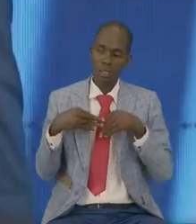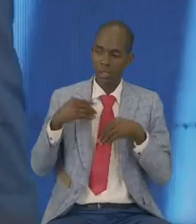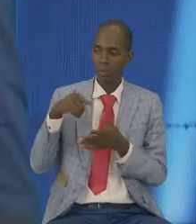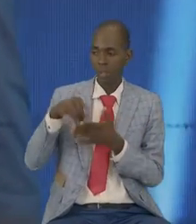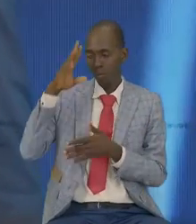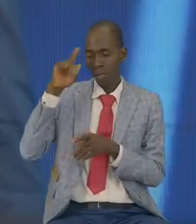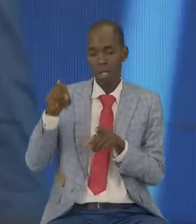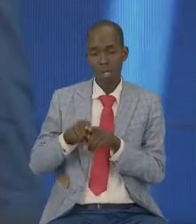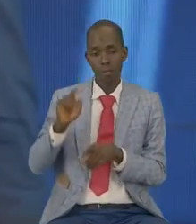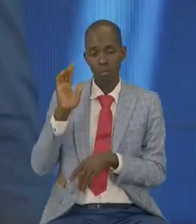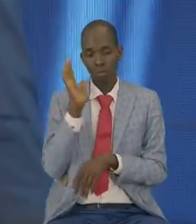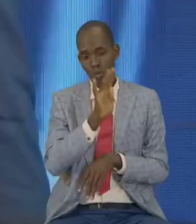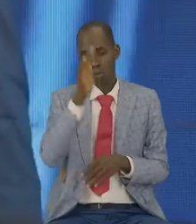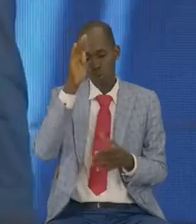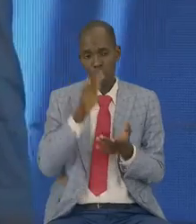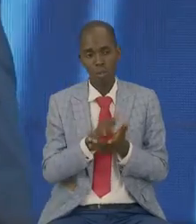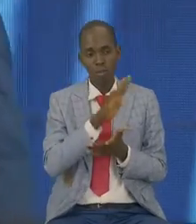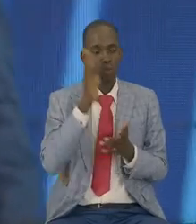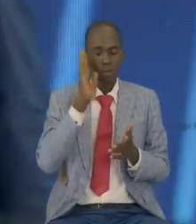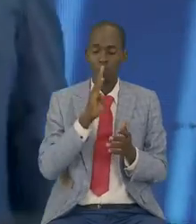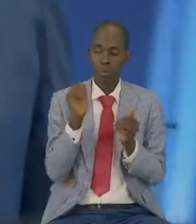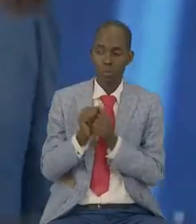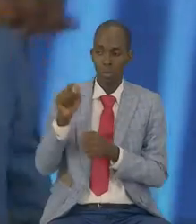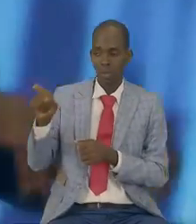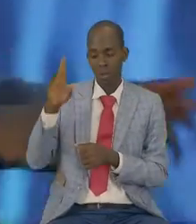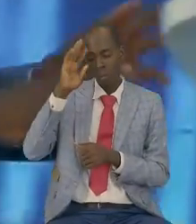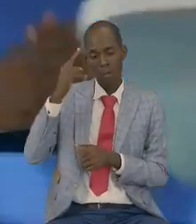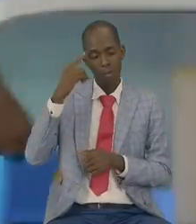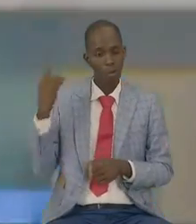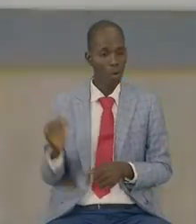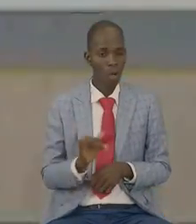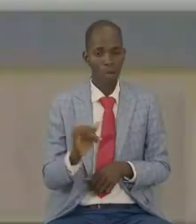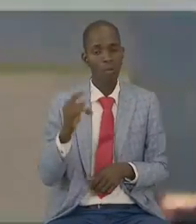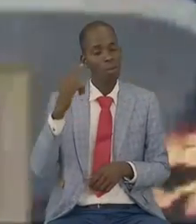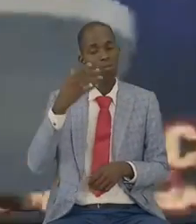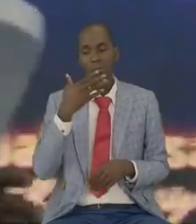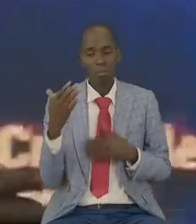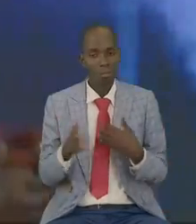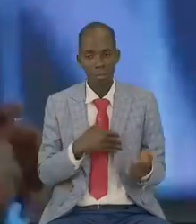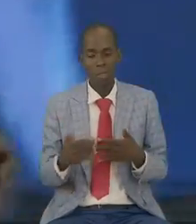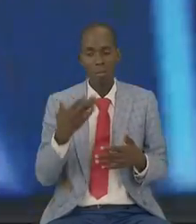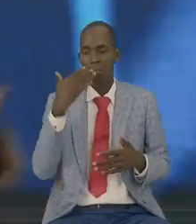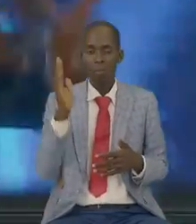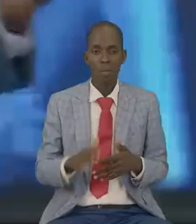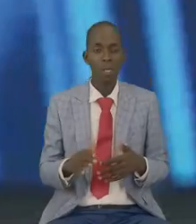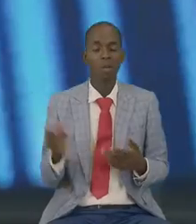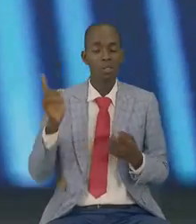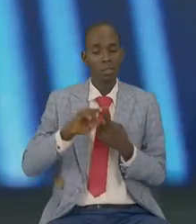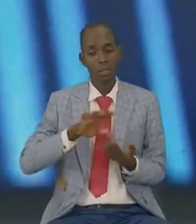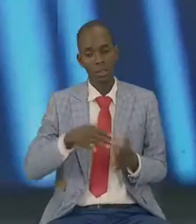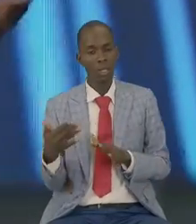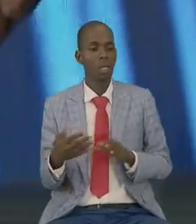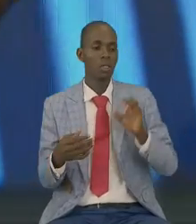keep to him for the rest of your life, for better, for worse, until death do us part. Yes, I